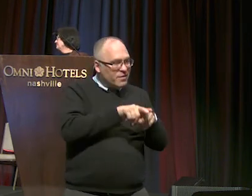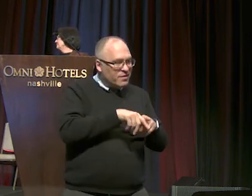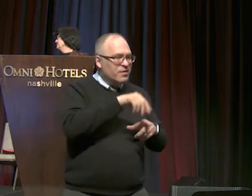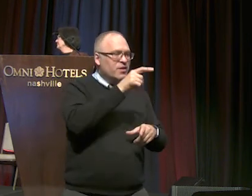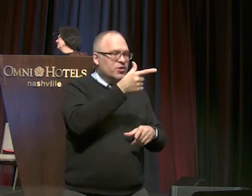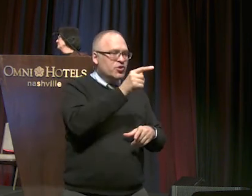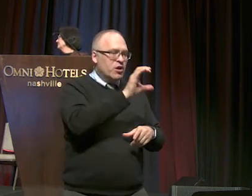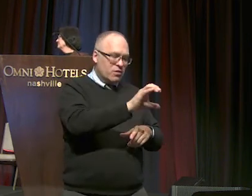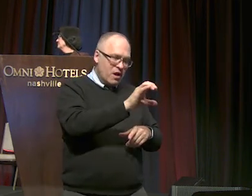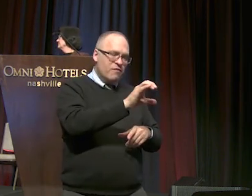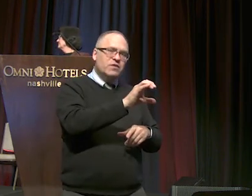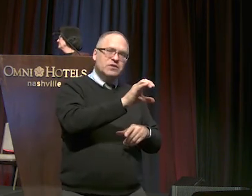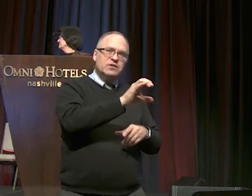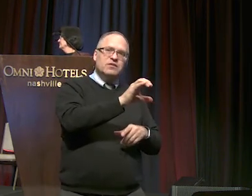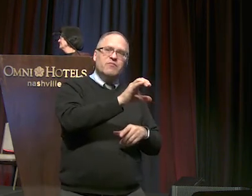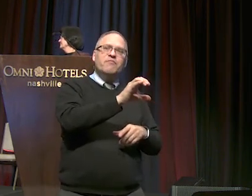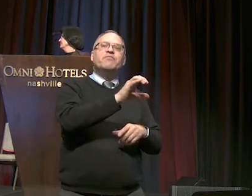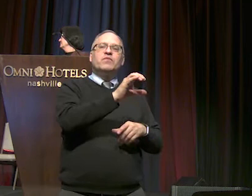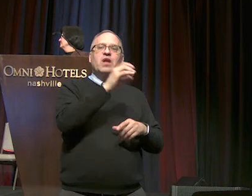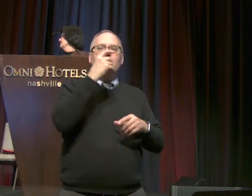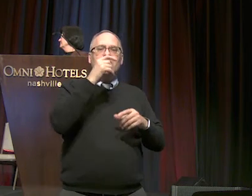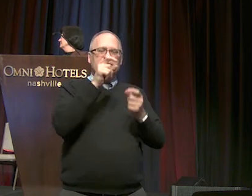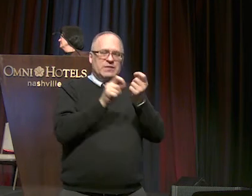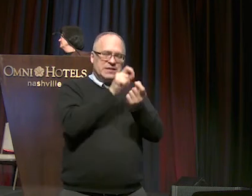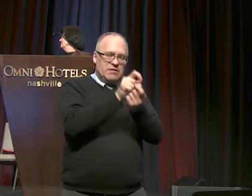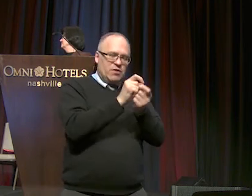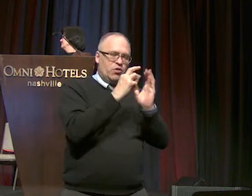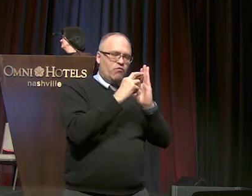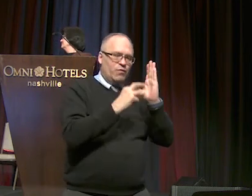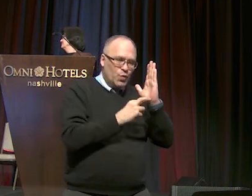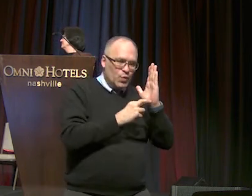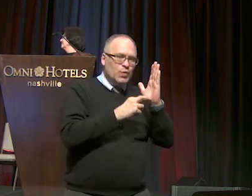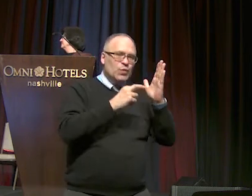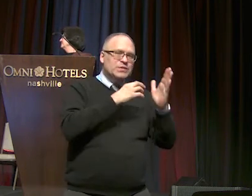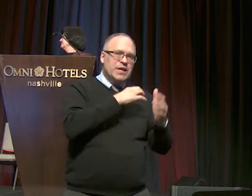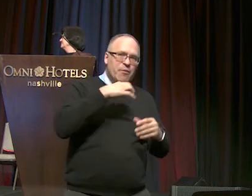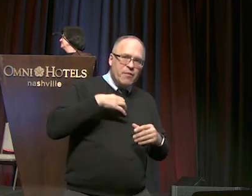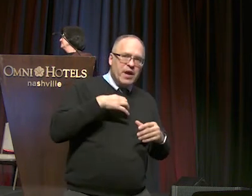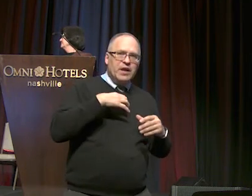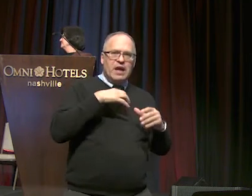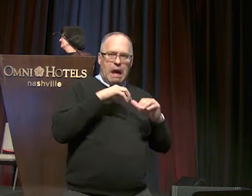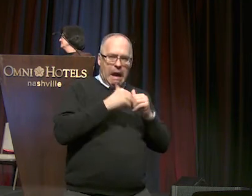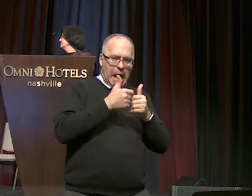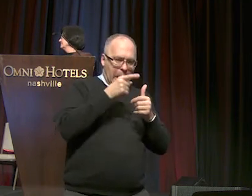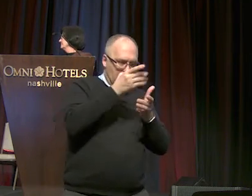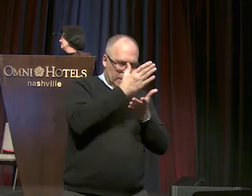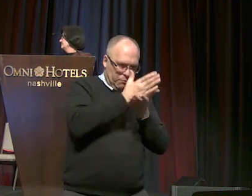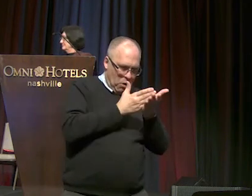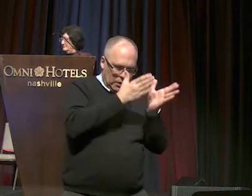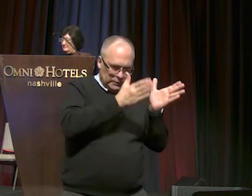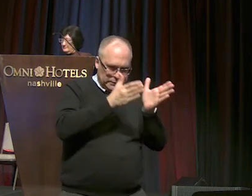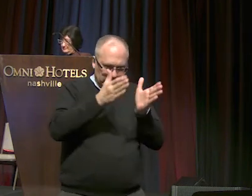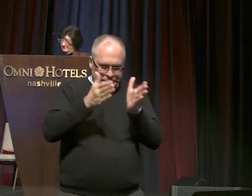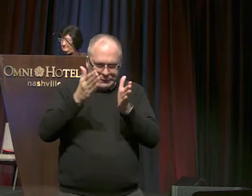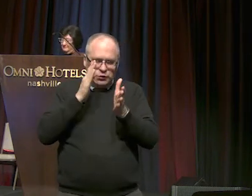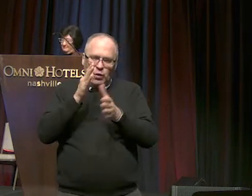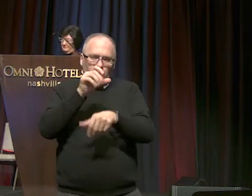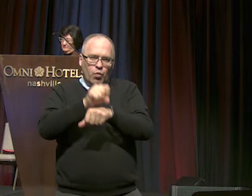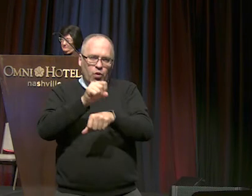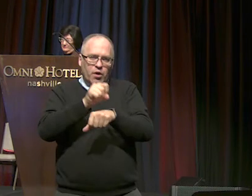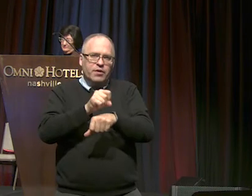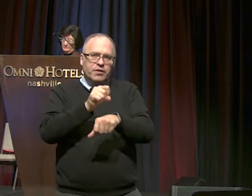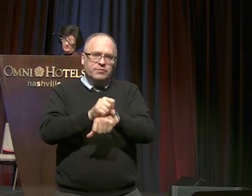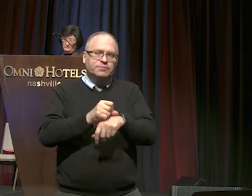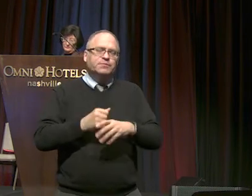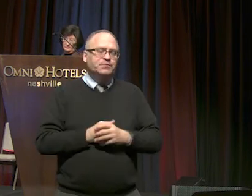Conference, in particular with the Rules Committee, around how the different stages of this legislation will work.